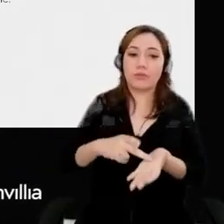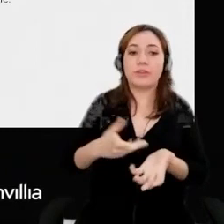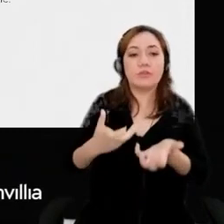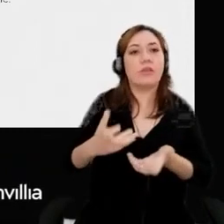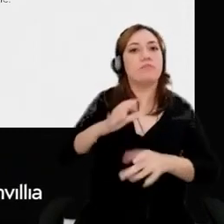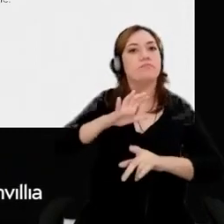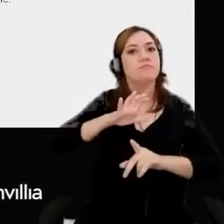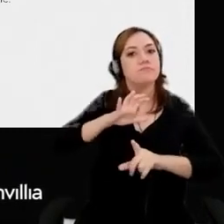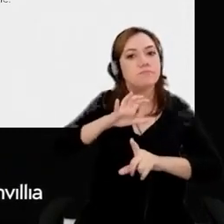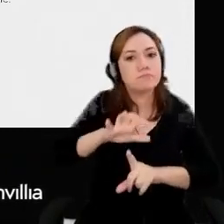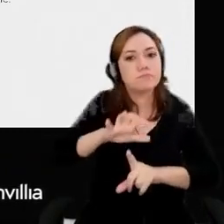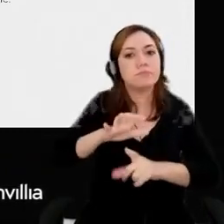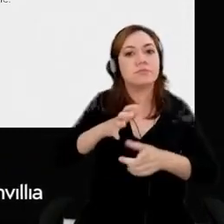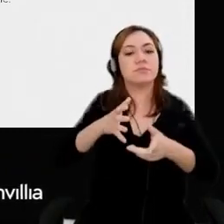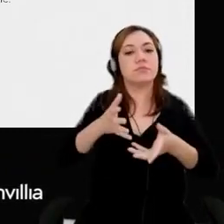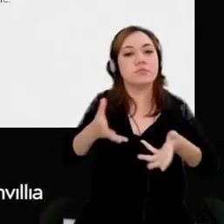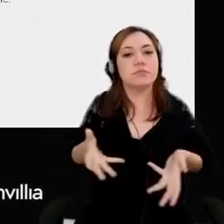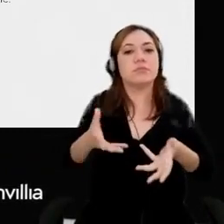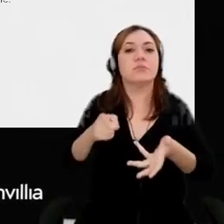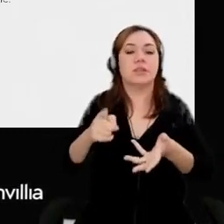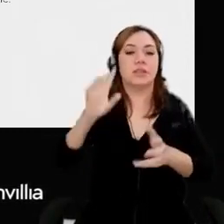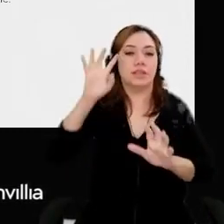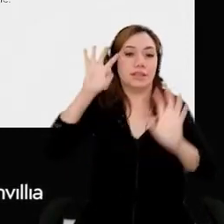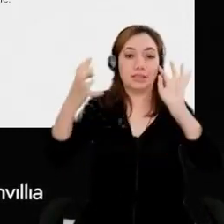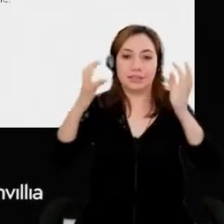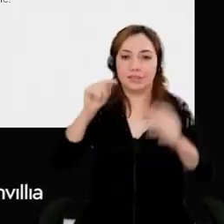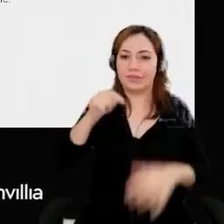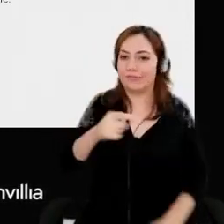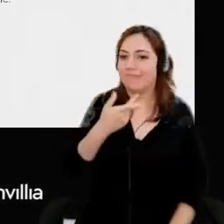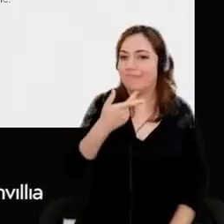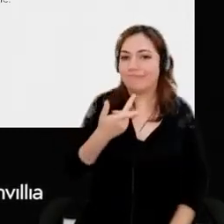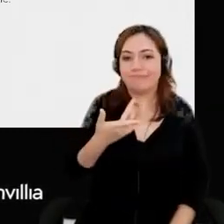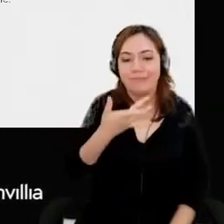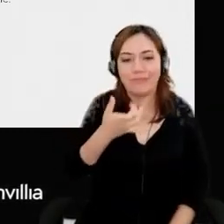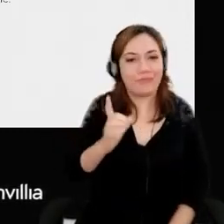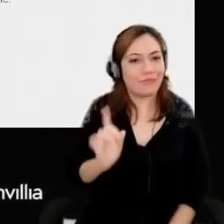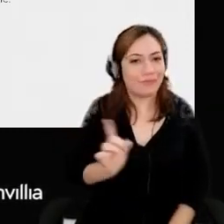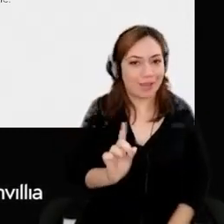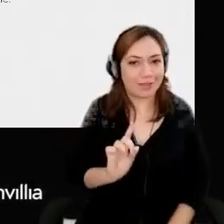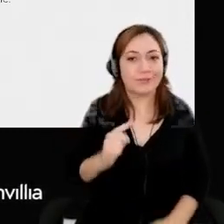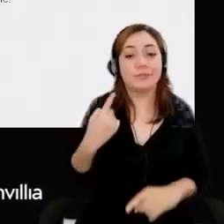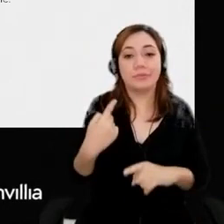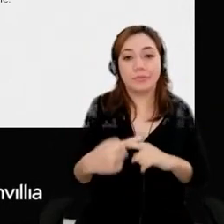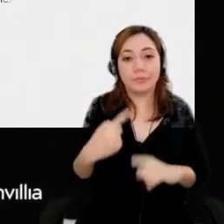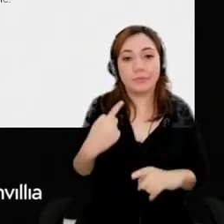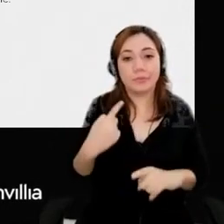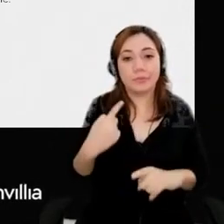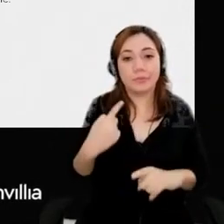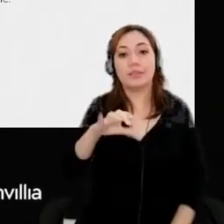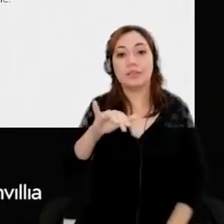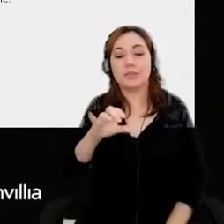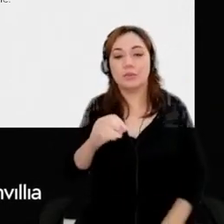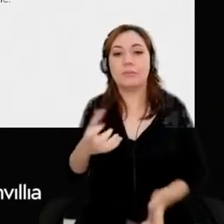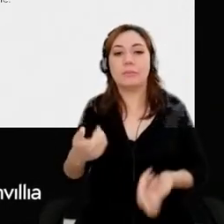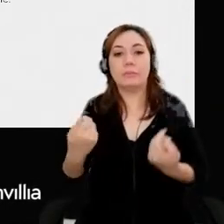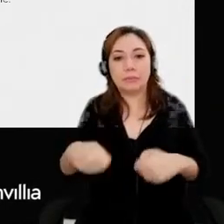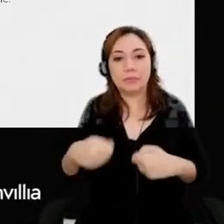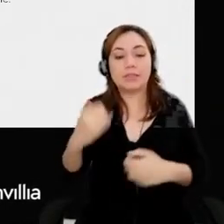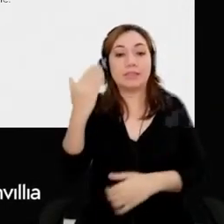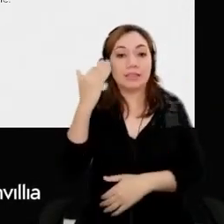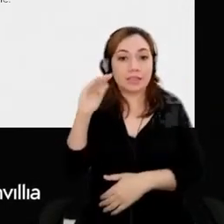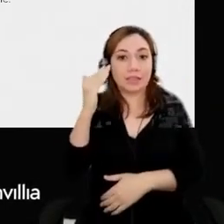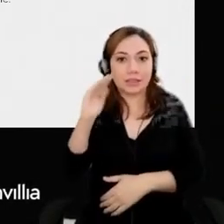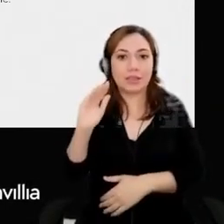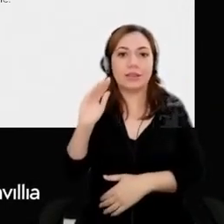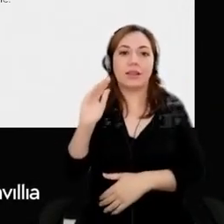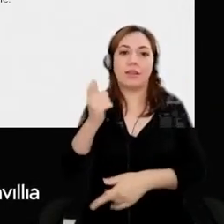easy because to do that, the CIO has to understand the business a lot,